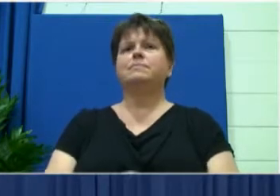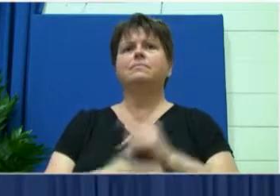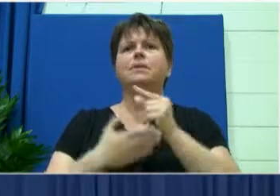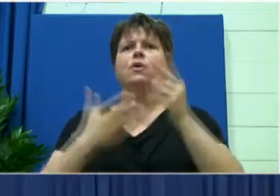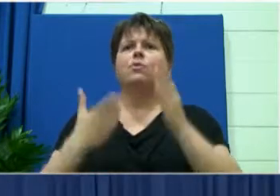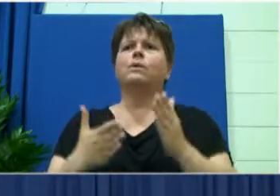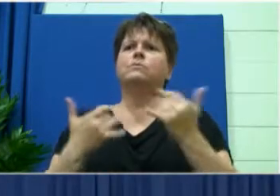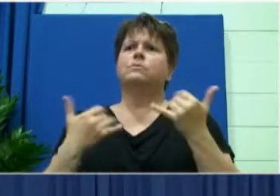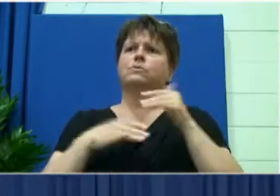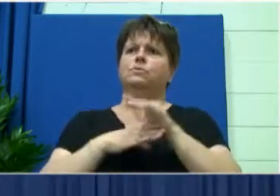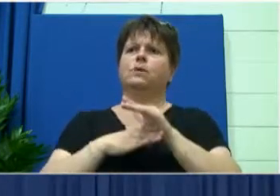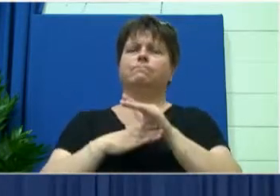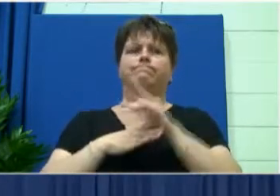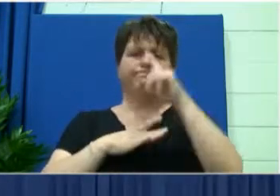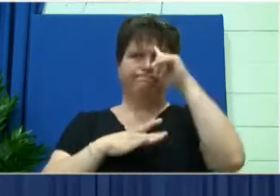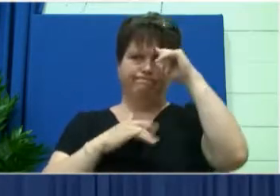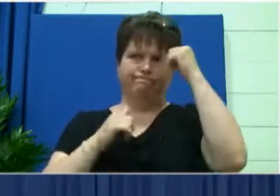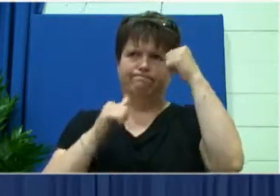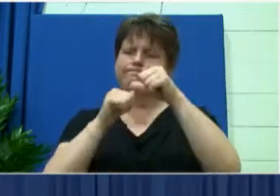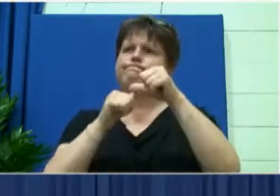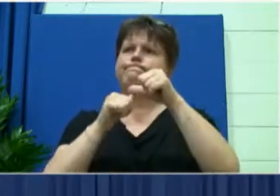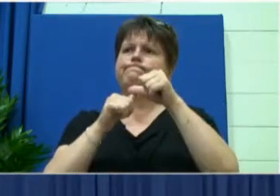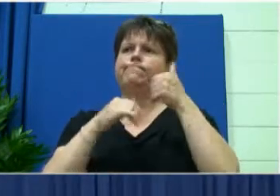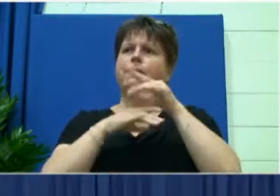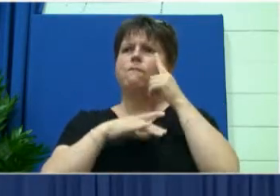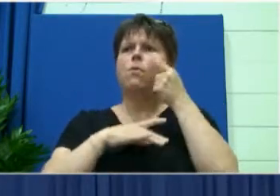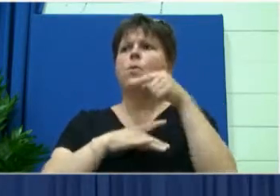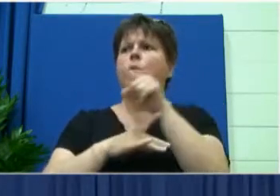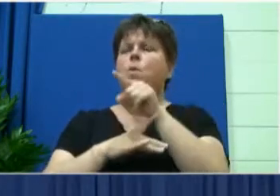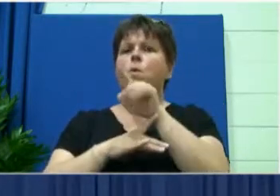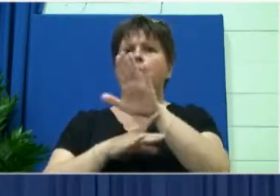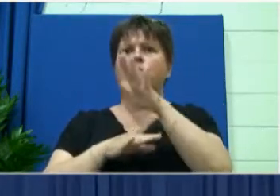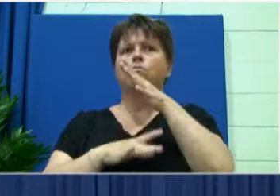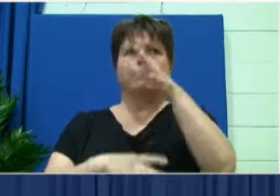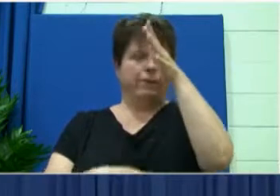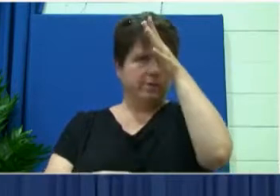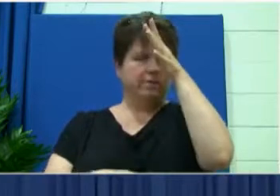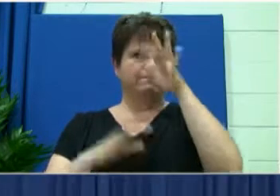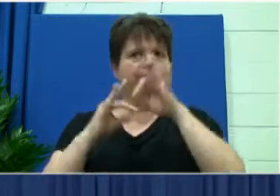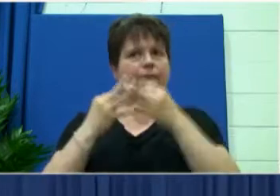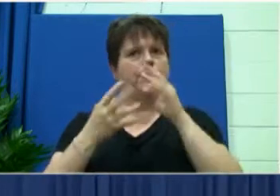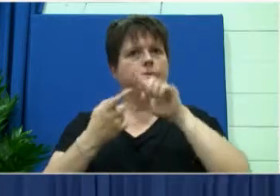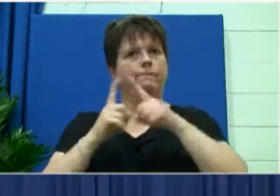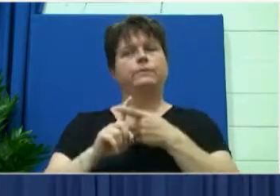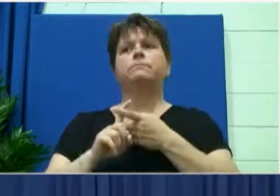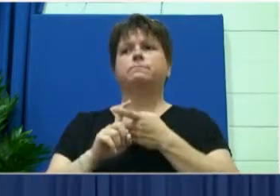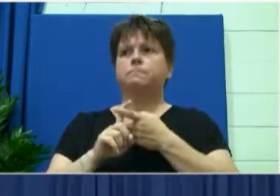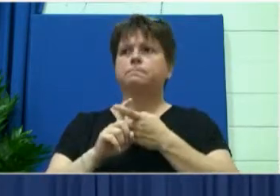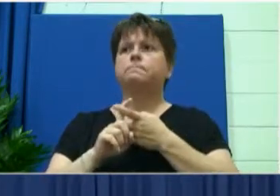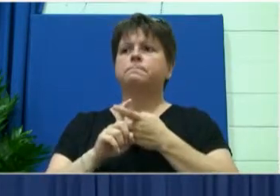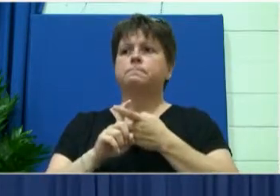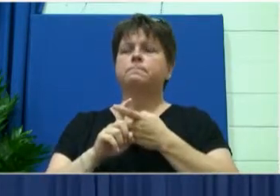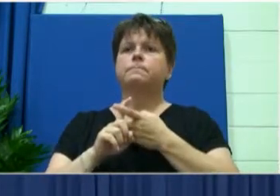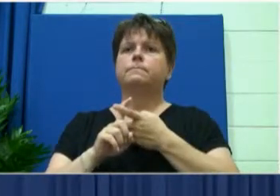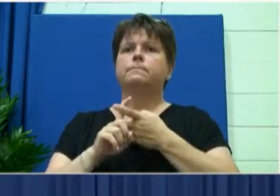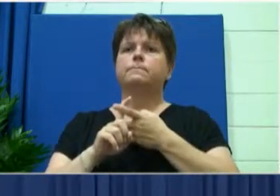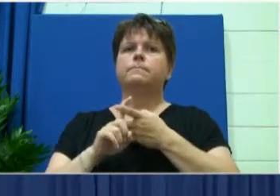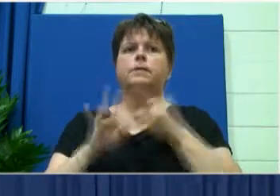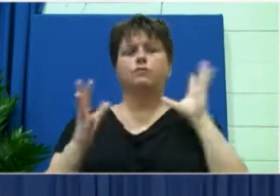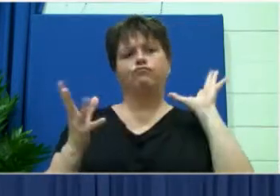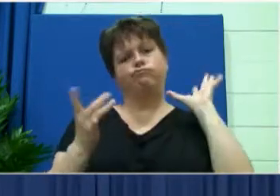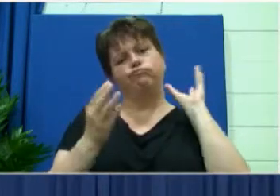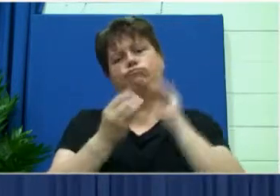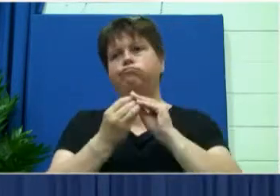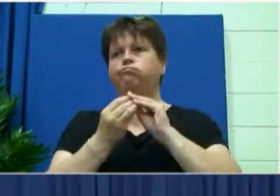Graduates, this is a memorable evening for you, for your parents, family, and friends. It's the